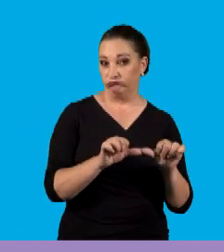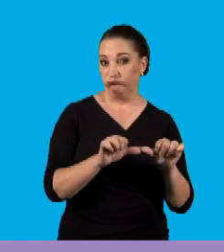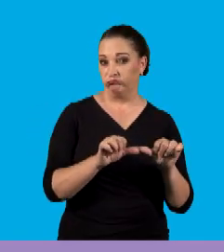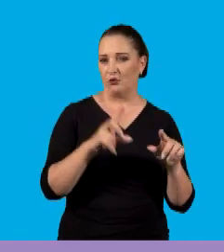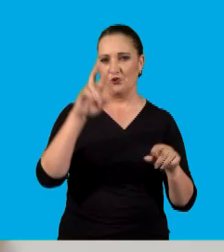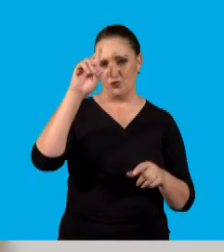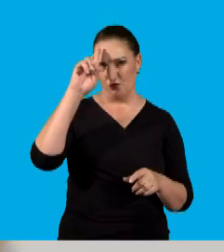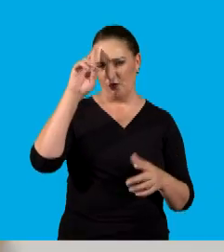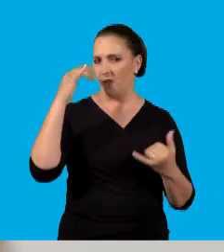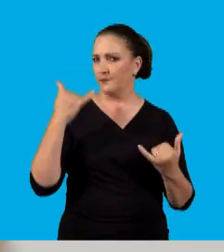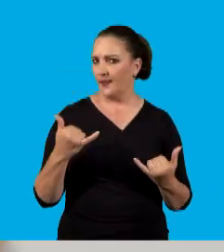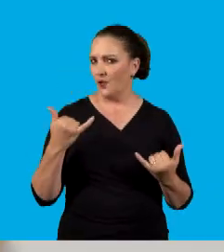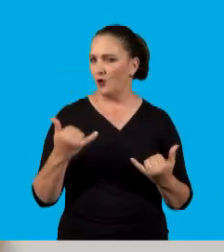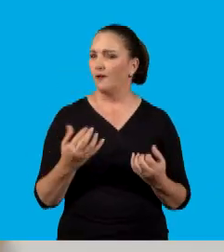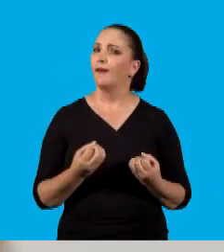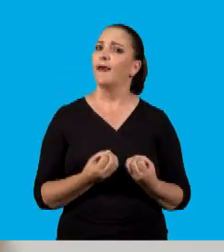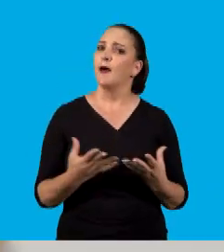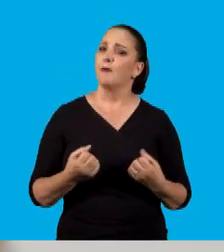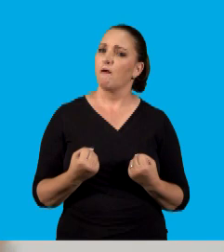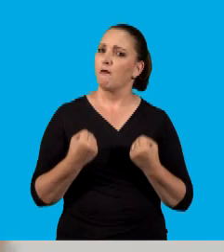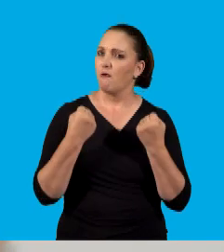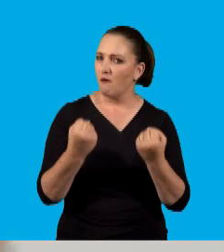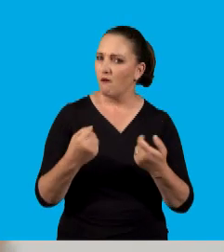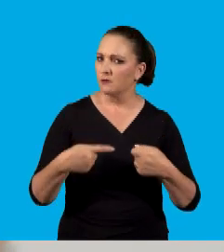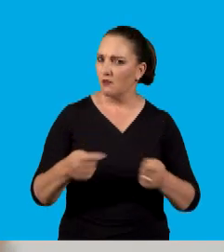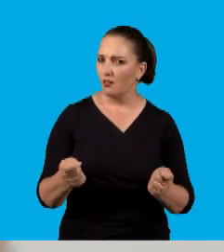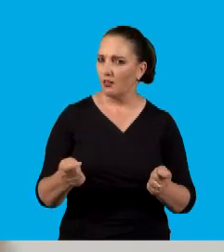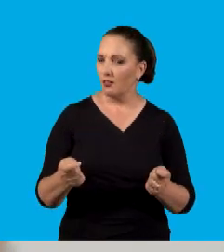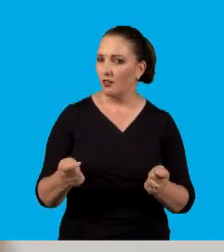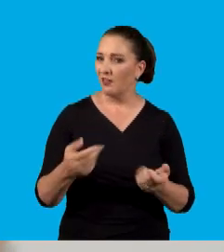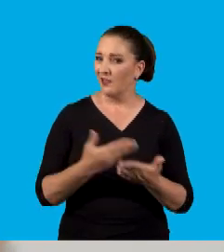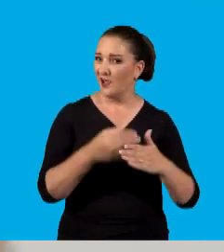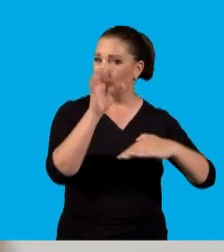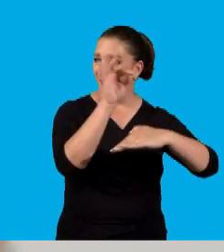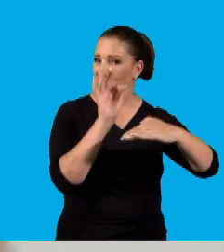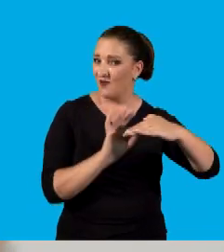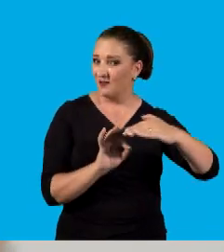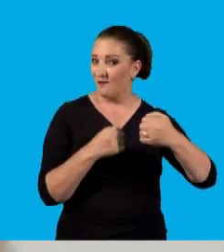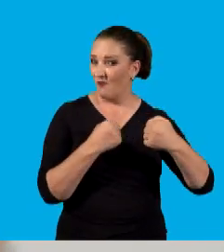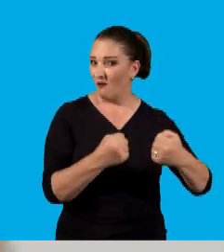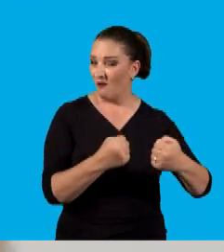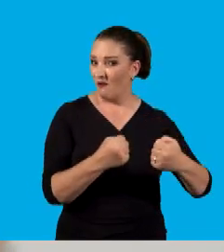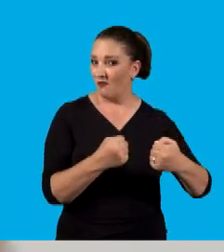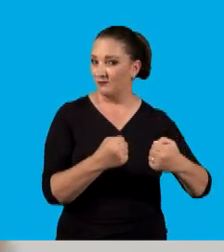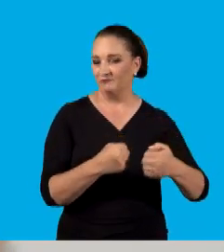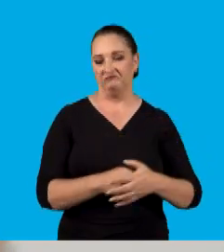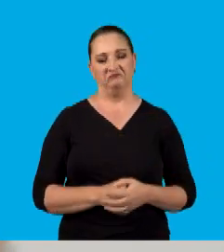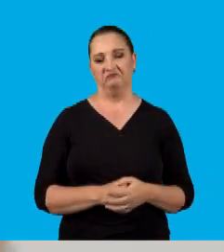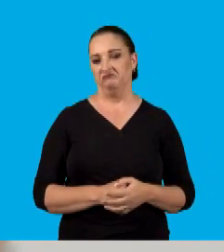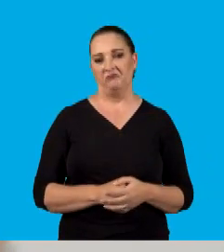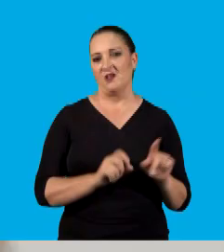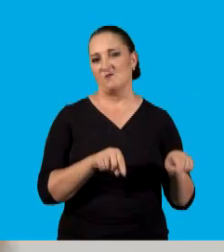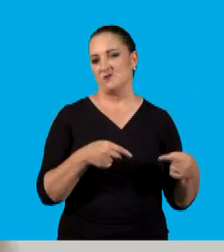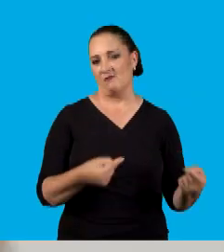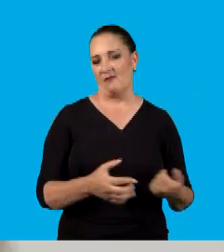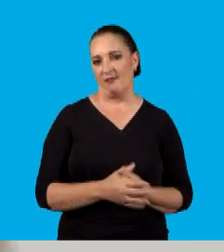are working with the number of car sales. Now, can we have fractions in the number of car sales? Absolutely not.